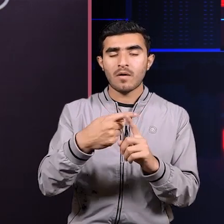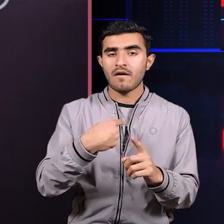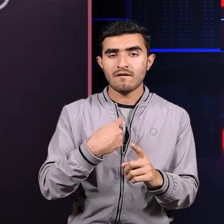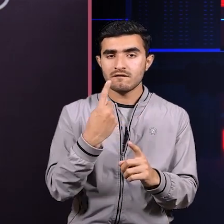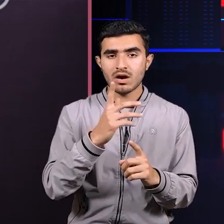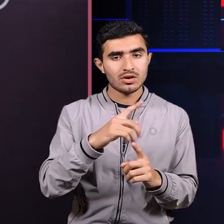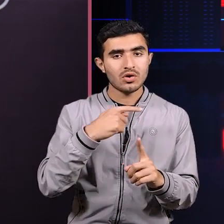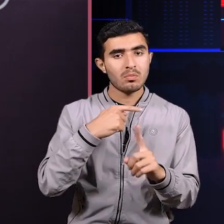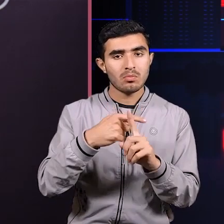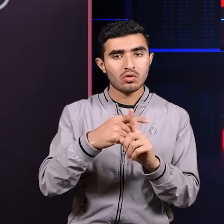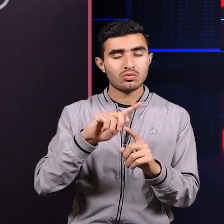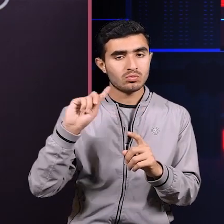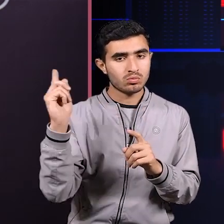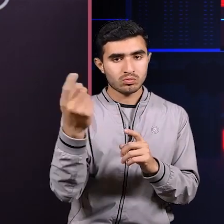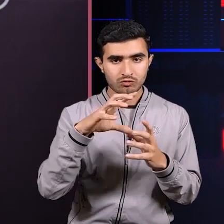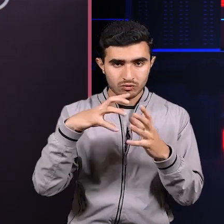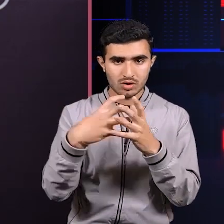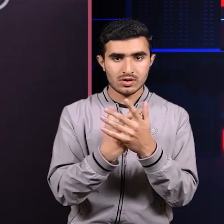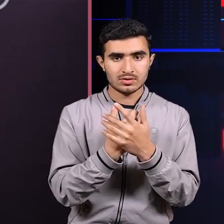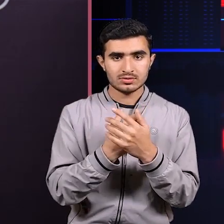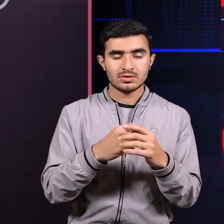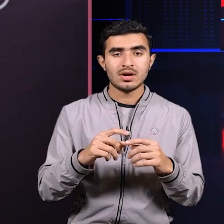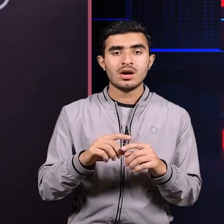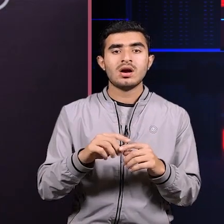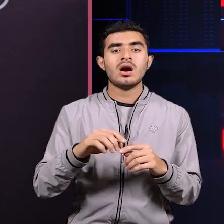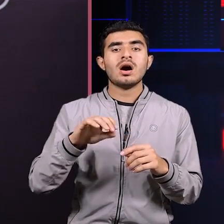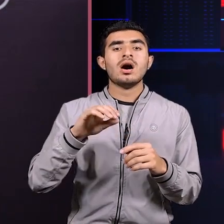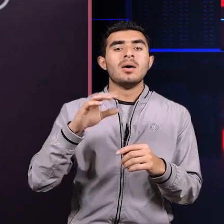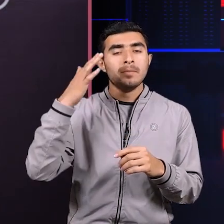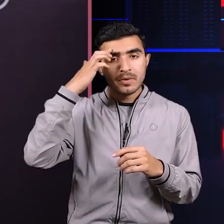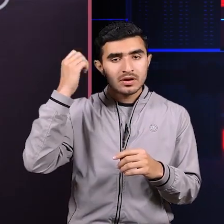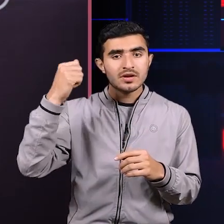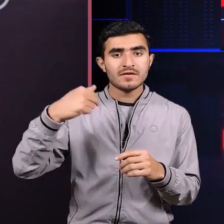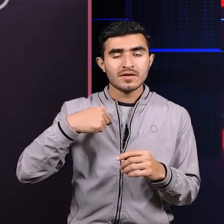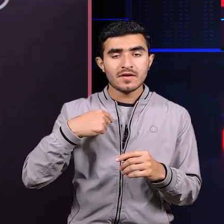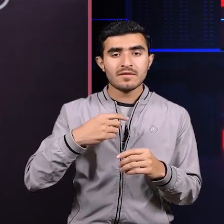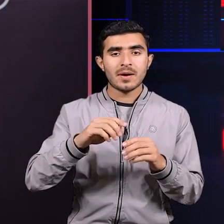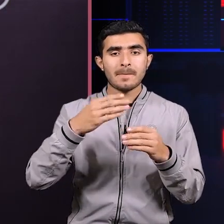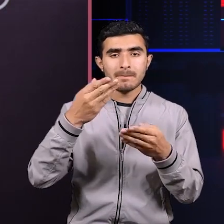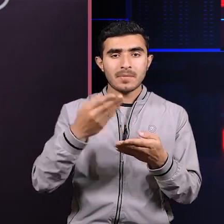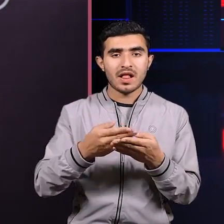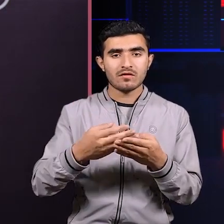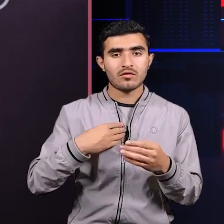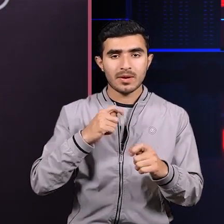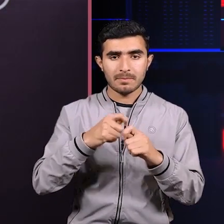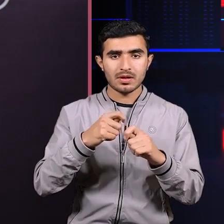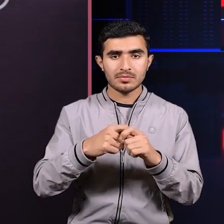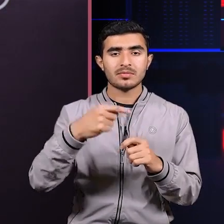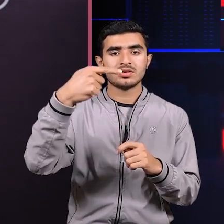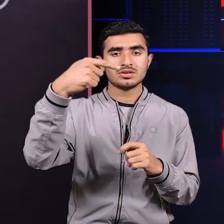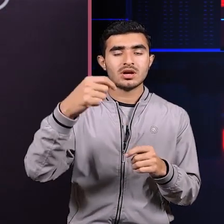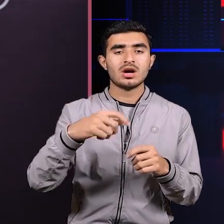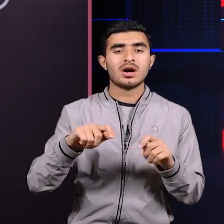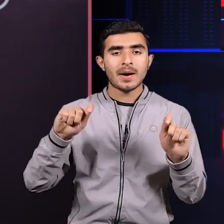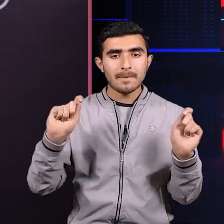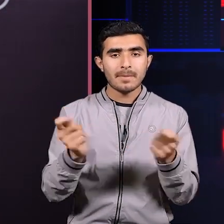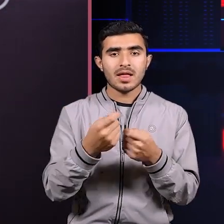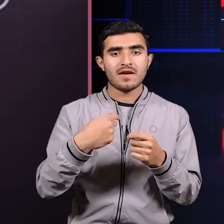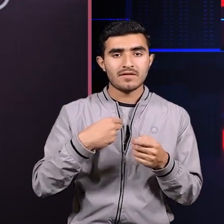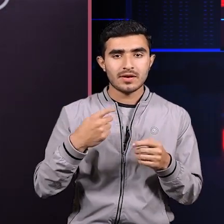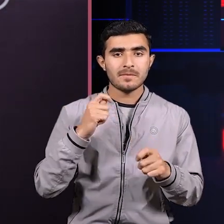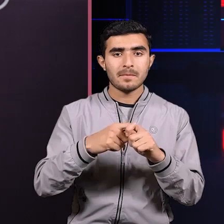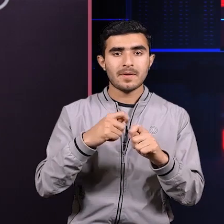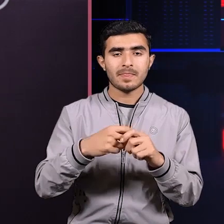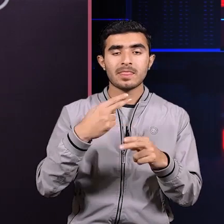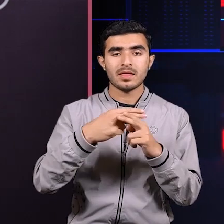positive for me, but was positive for the rest of the world. Because this platform that we are building and the games that we have built, also